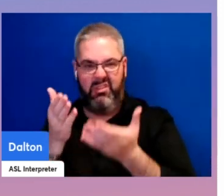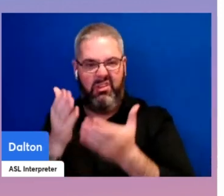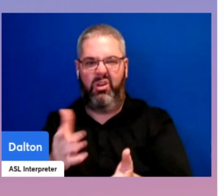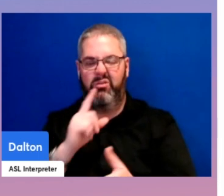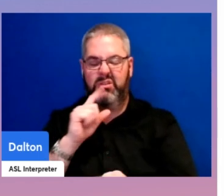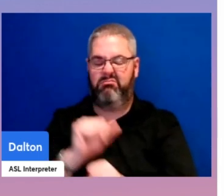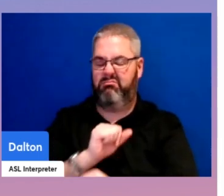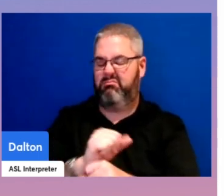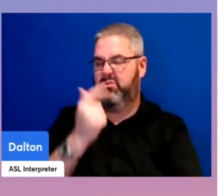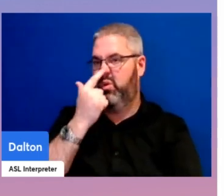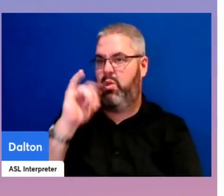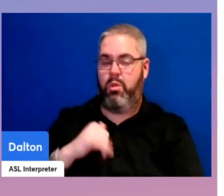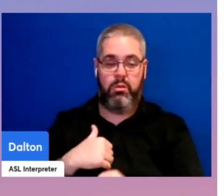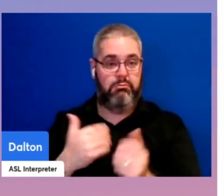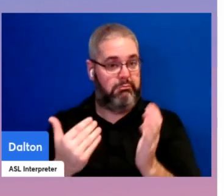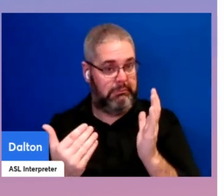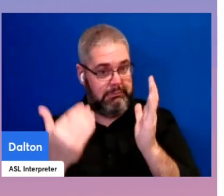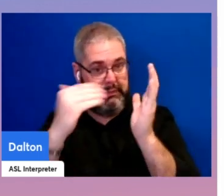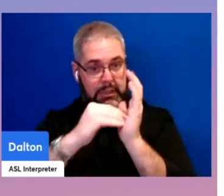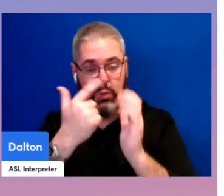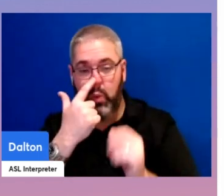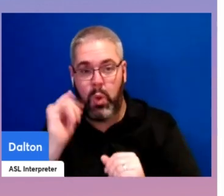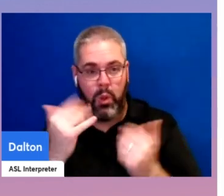can just do it one more time.